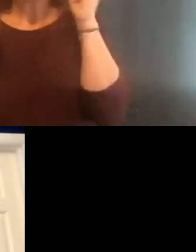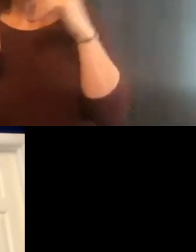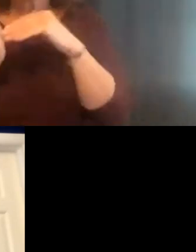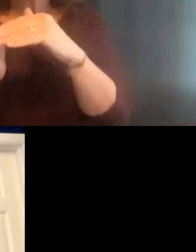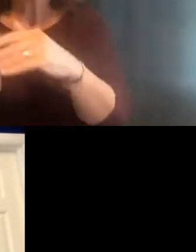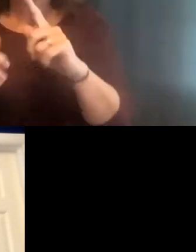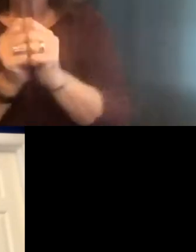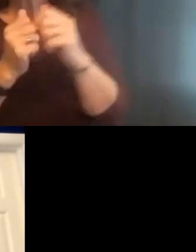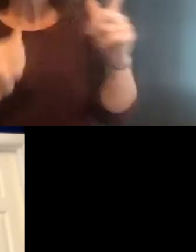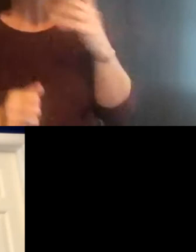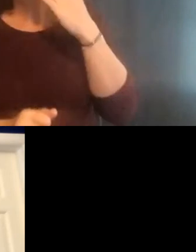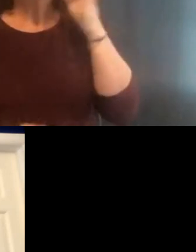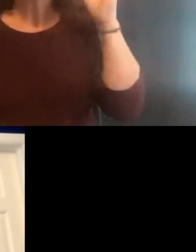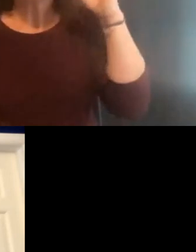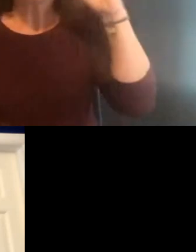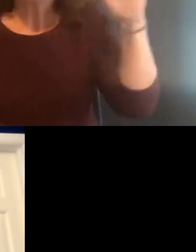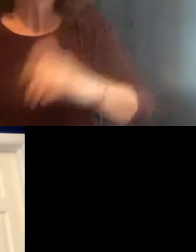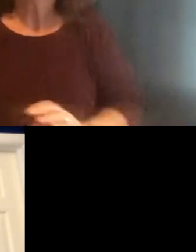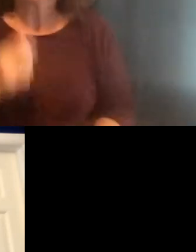have nightmares. So I think they're